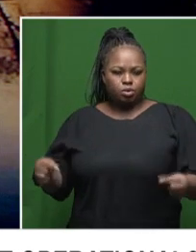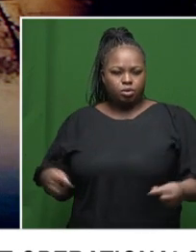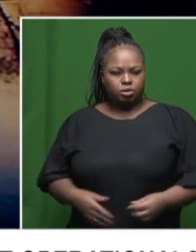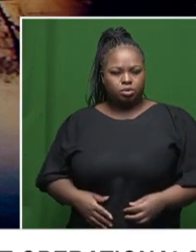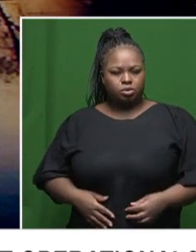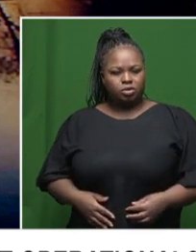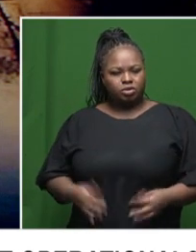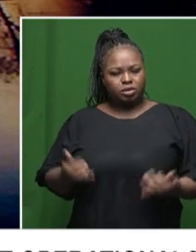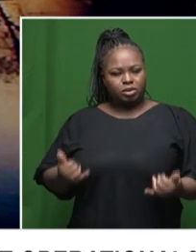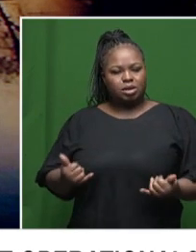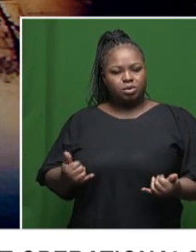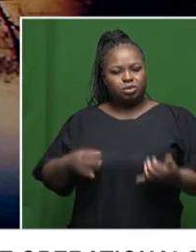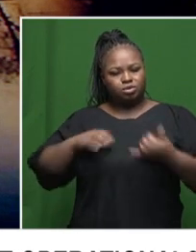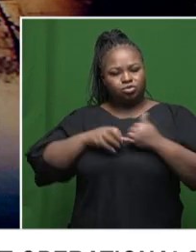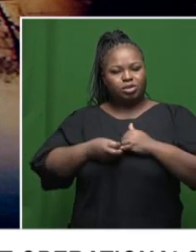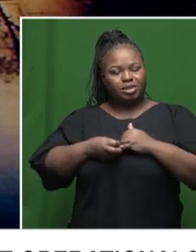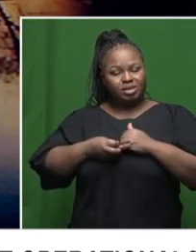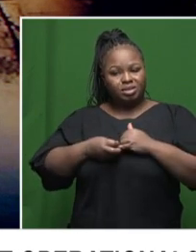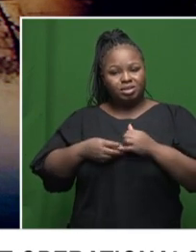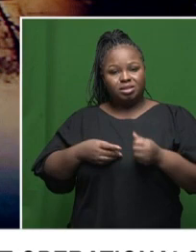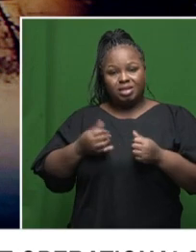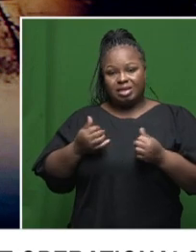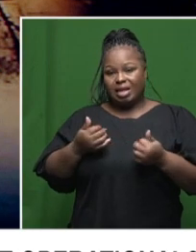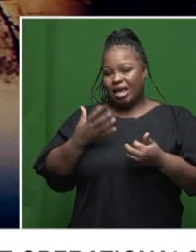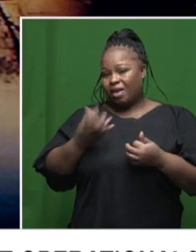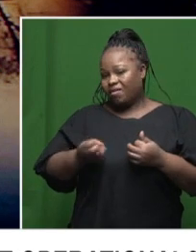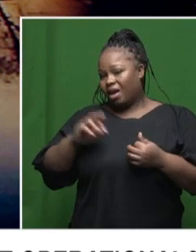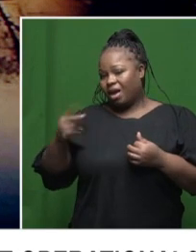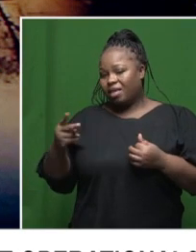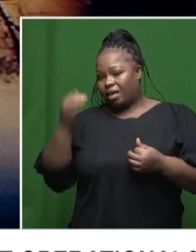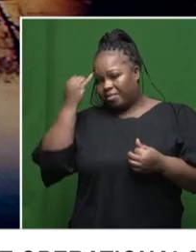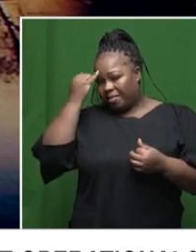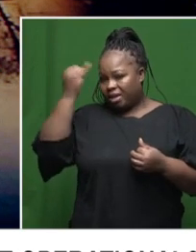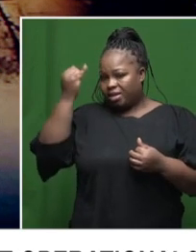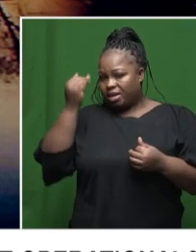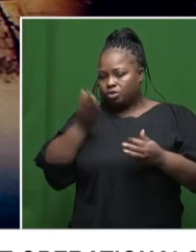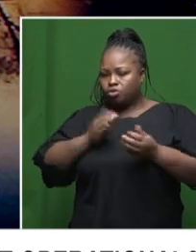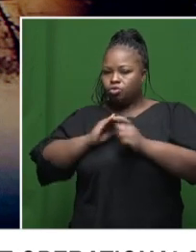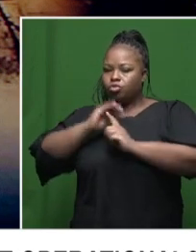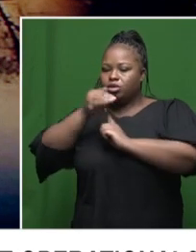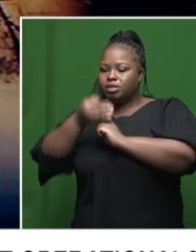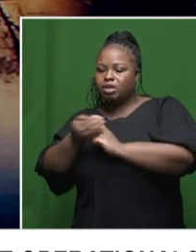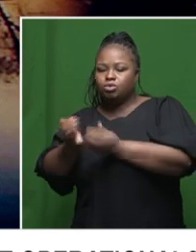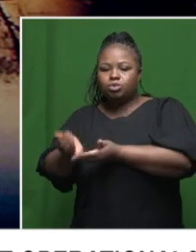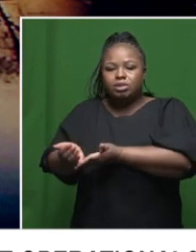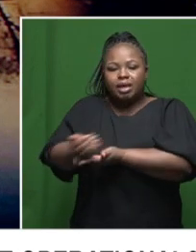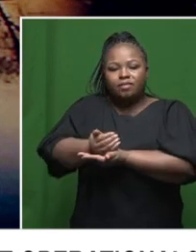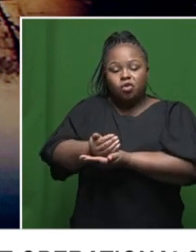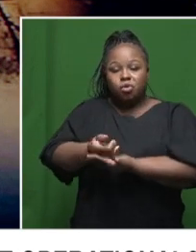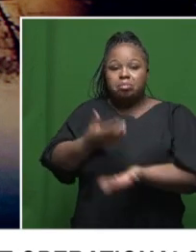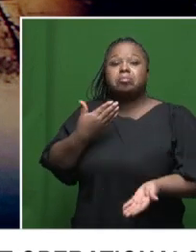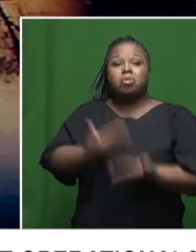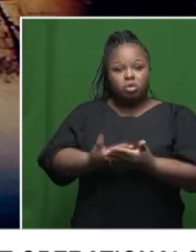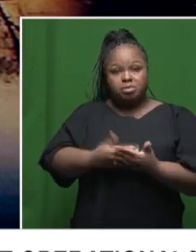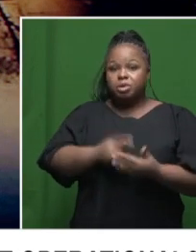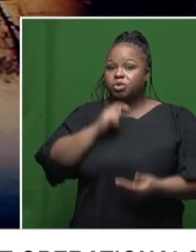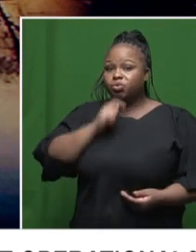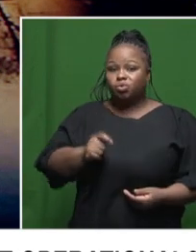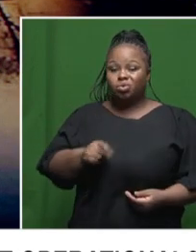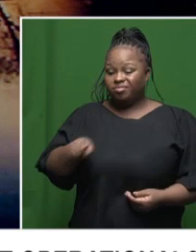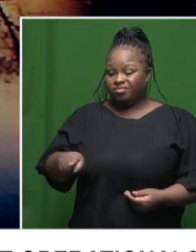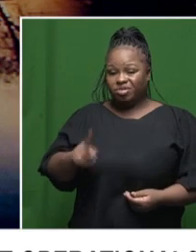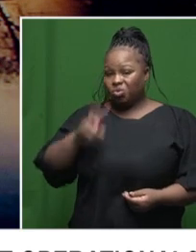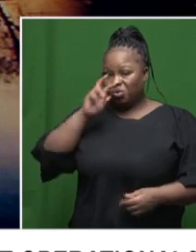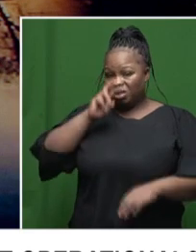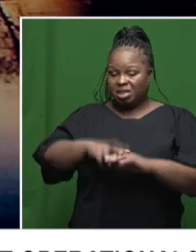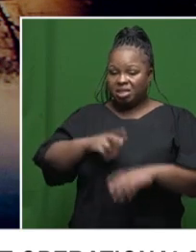interventions? Let's just try and end it there. Are there immediate interventions to save this, or is there a great possibility that we don't need this and it